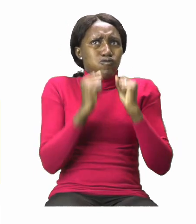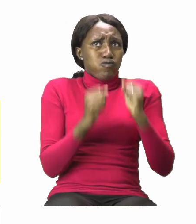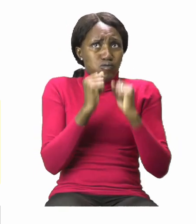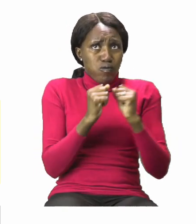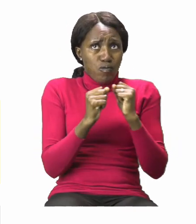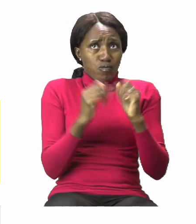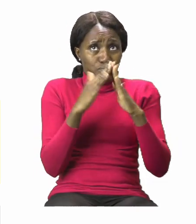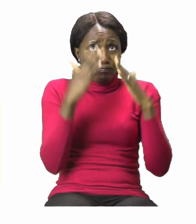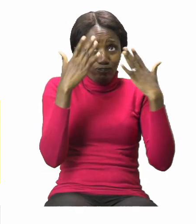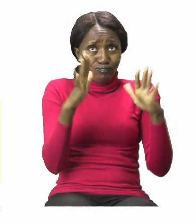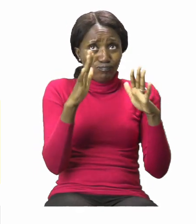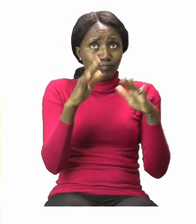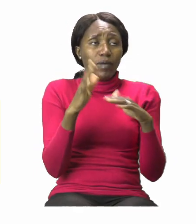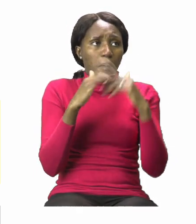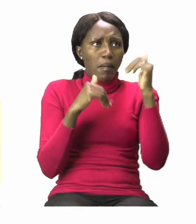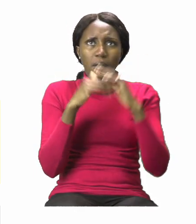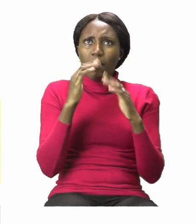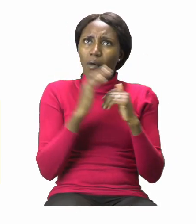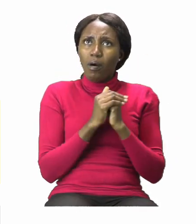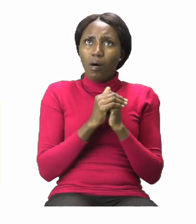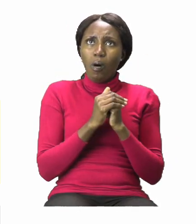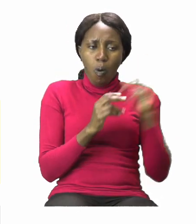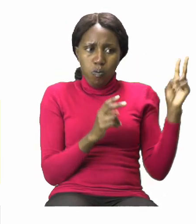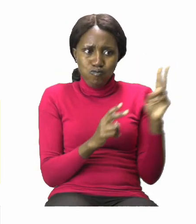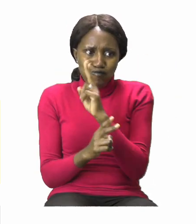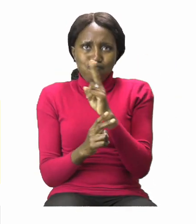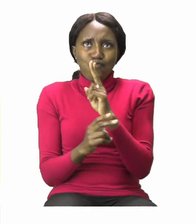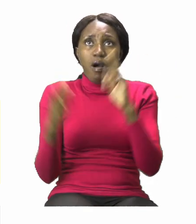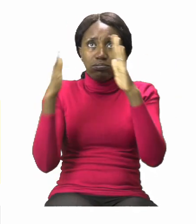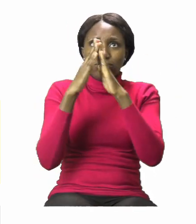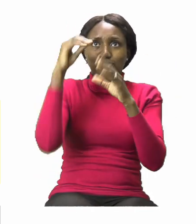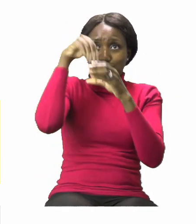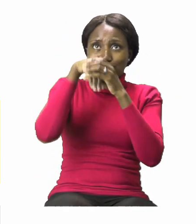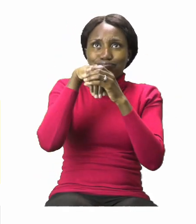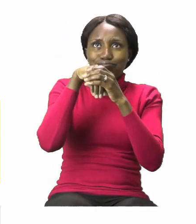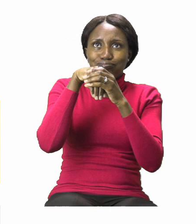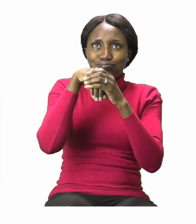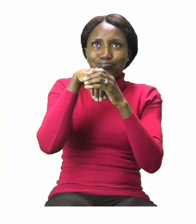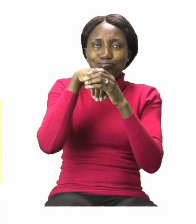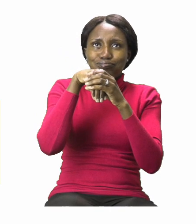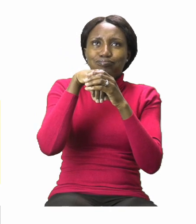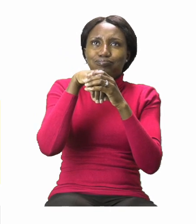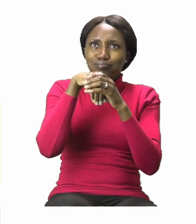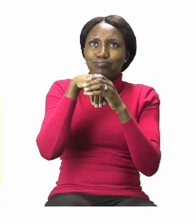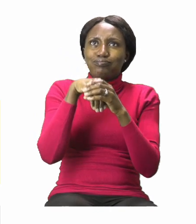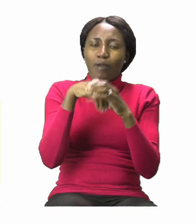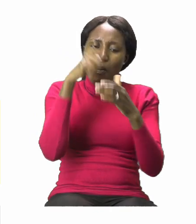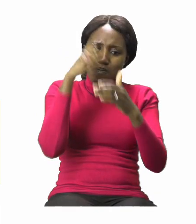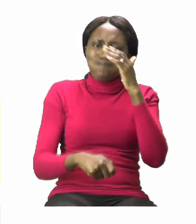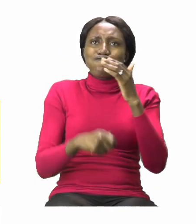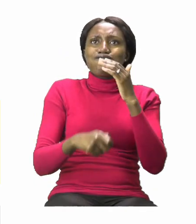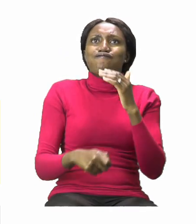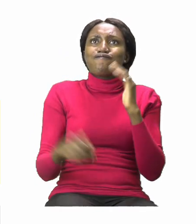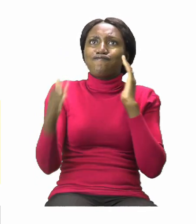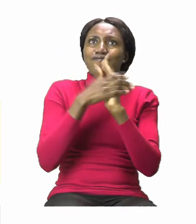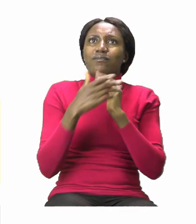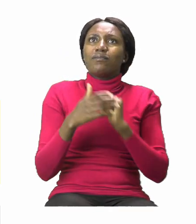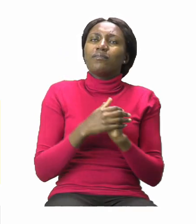was finished. The 2 little pigs ran inside the house of wood and closed and locked the